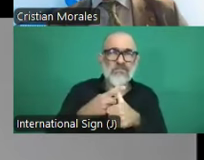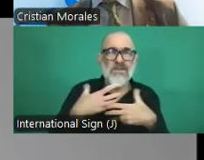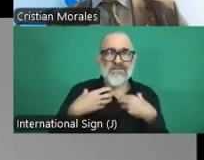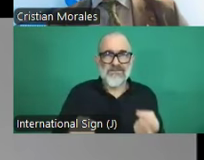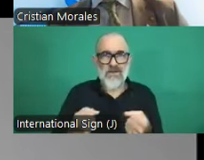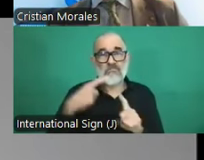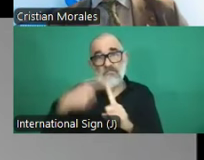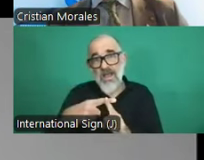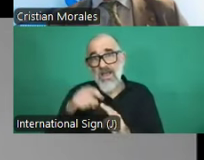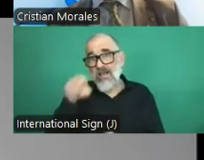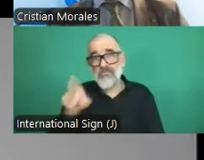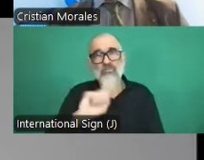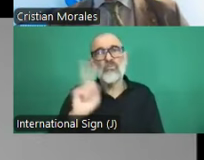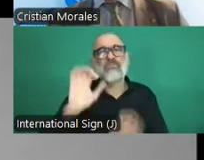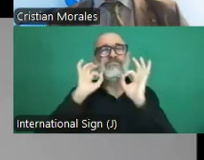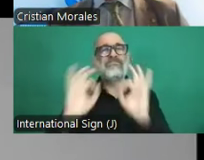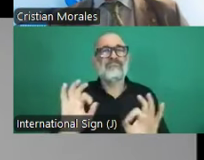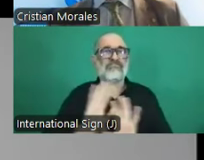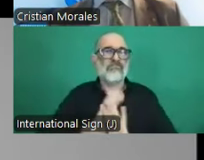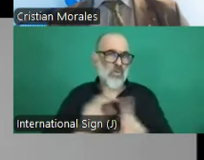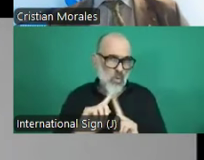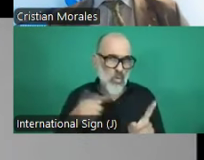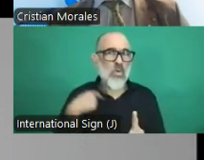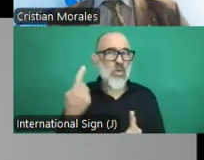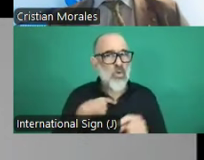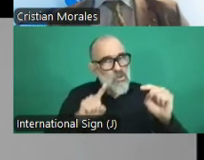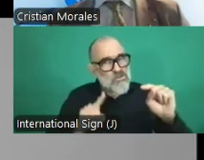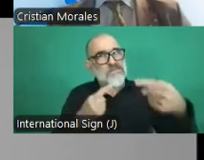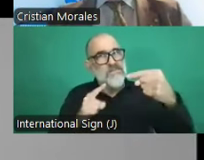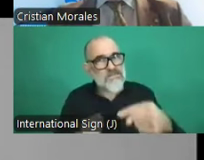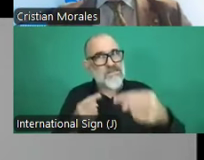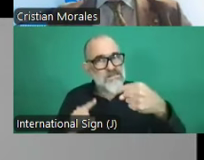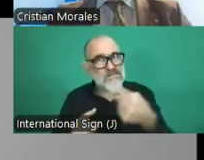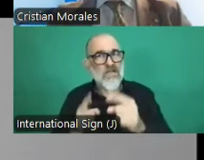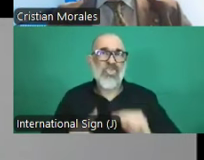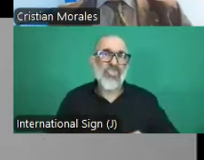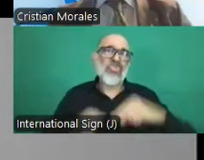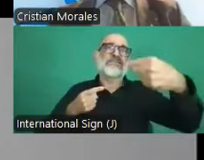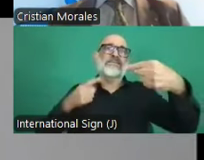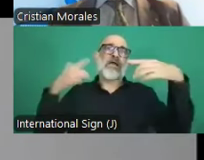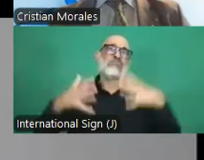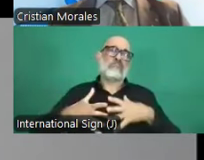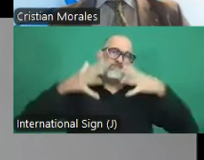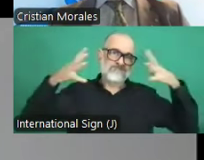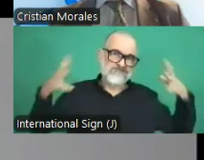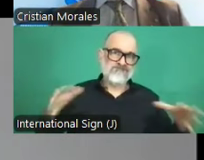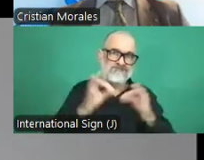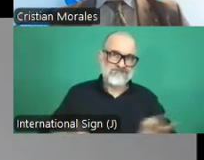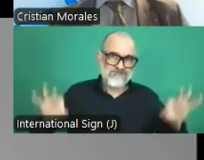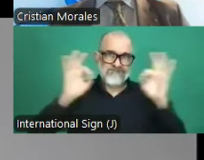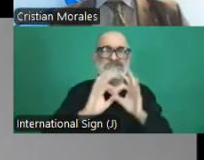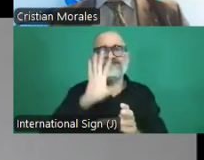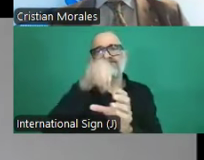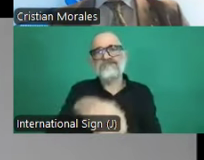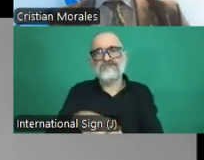enough. We are facing a very important challenge posed by President Lula, which is the long